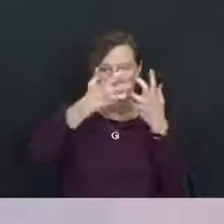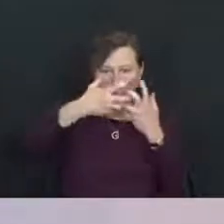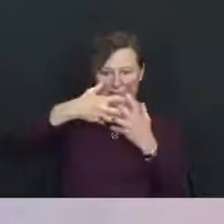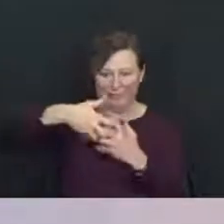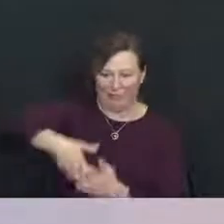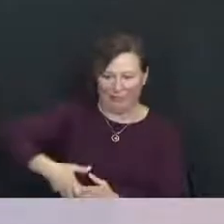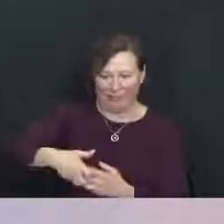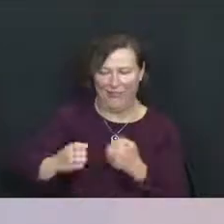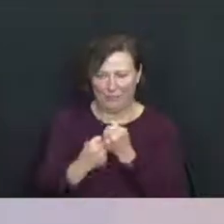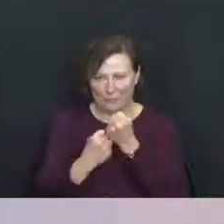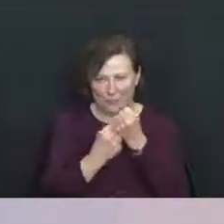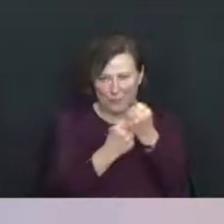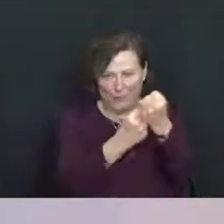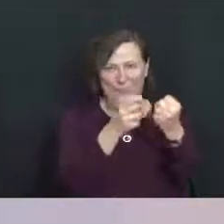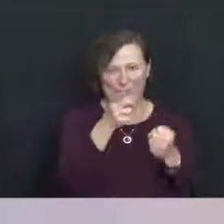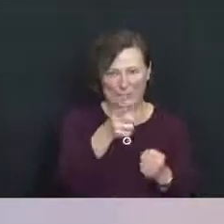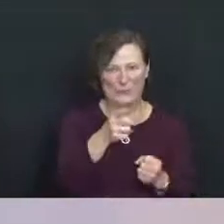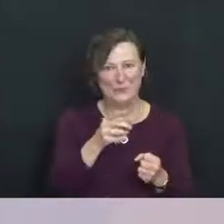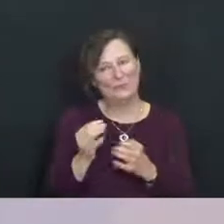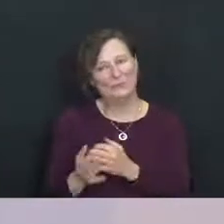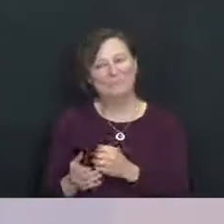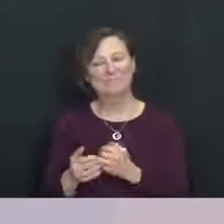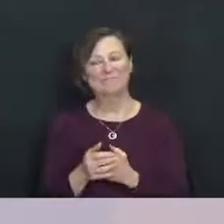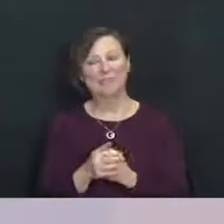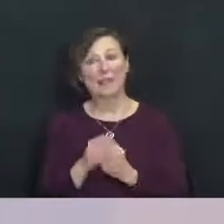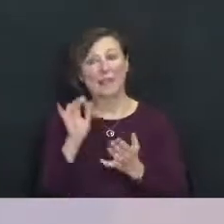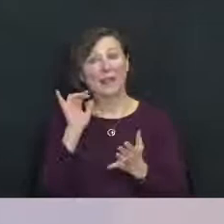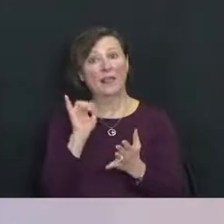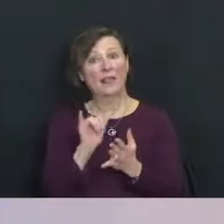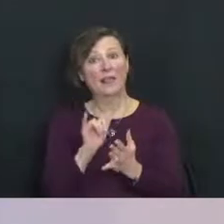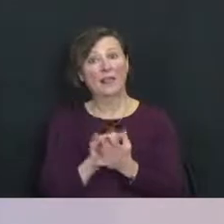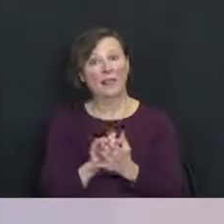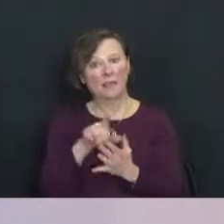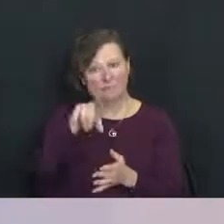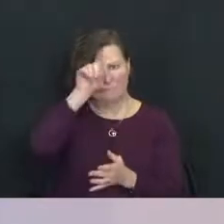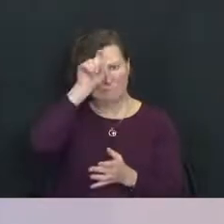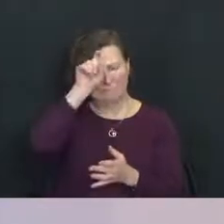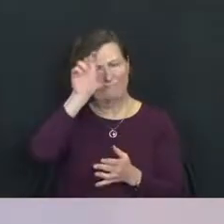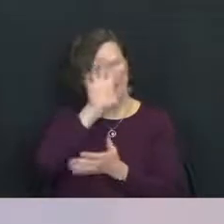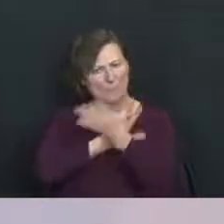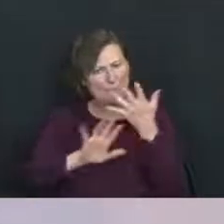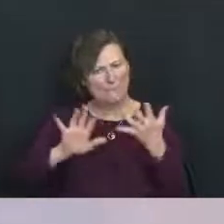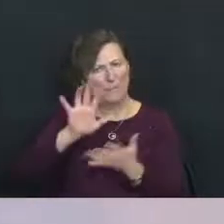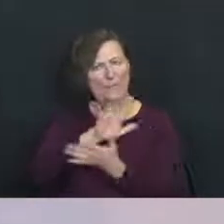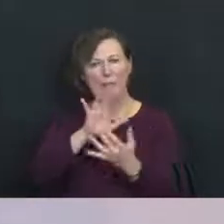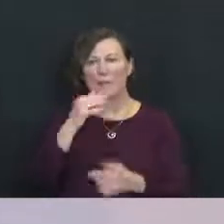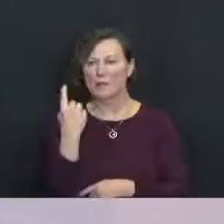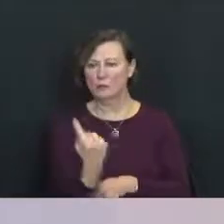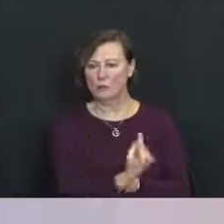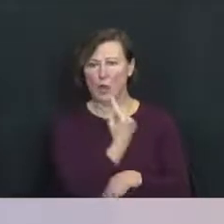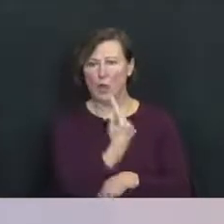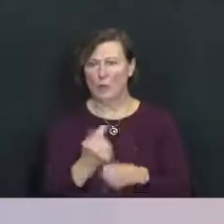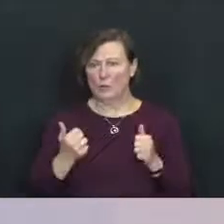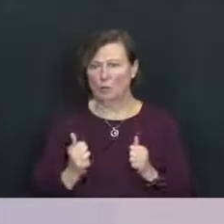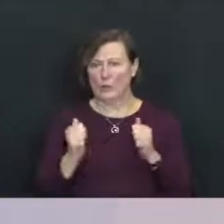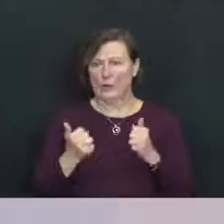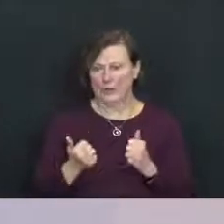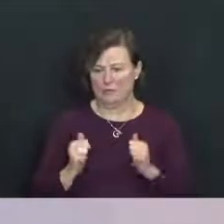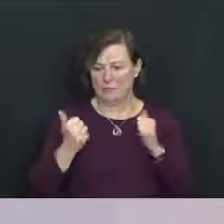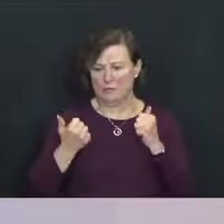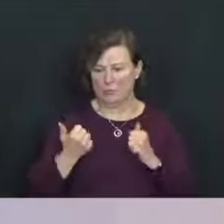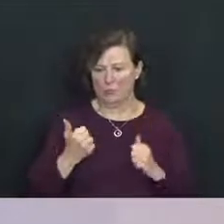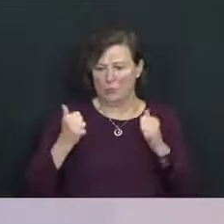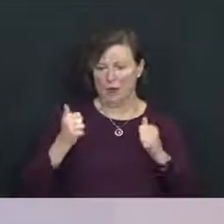do. Nevertheless, this commanding myth of the solitary striver and achiever